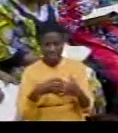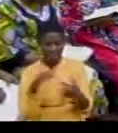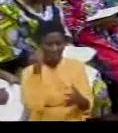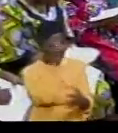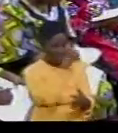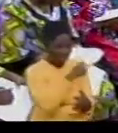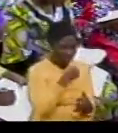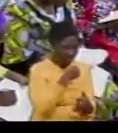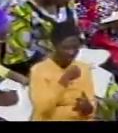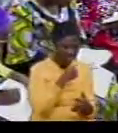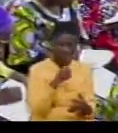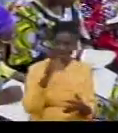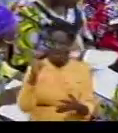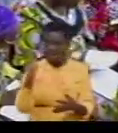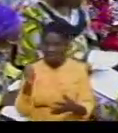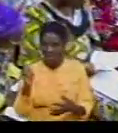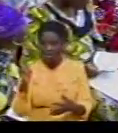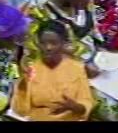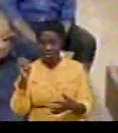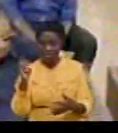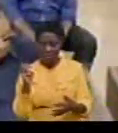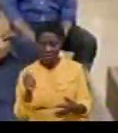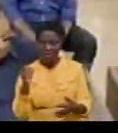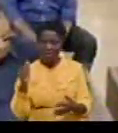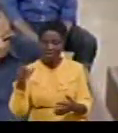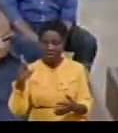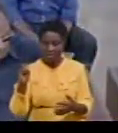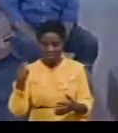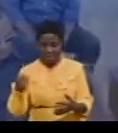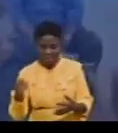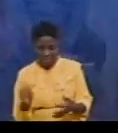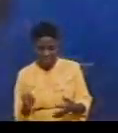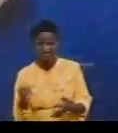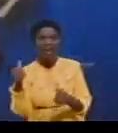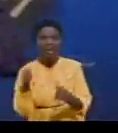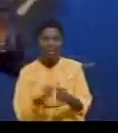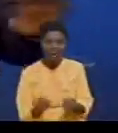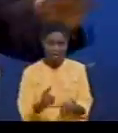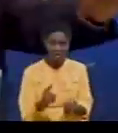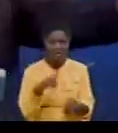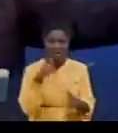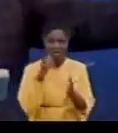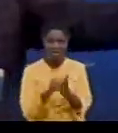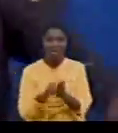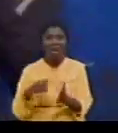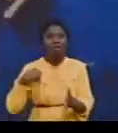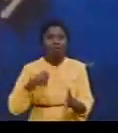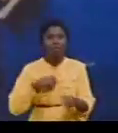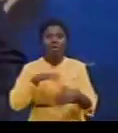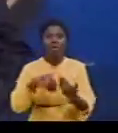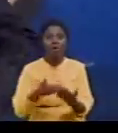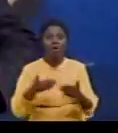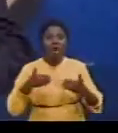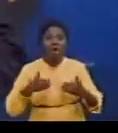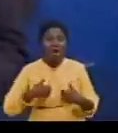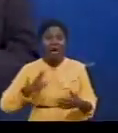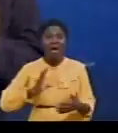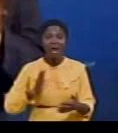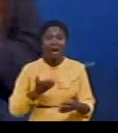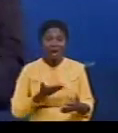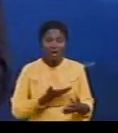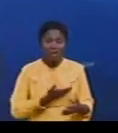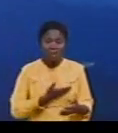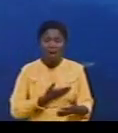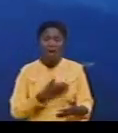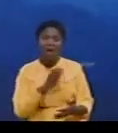somebody in Europe, everywhere. It says, among whom also we all had a conversation